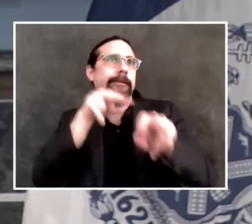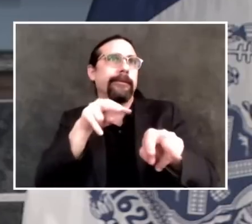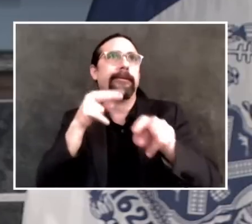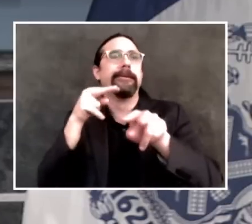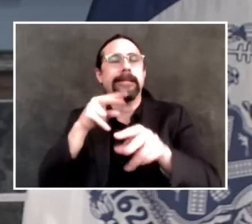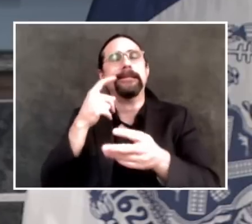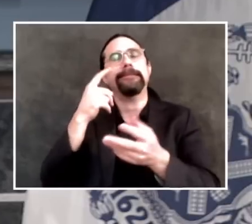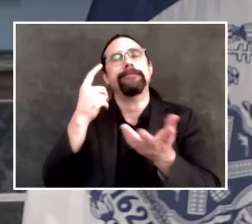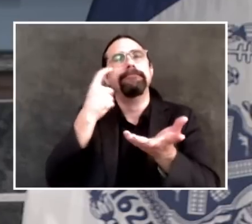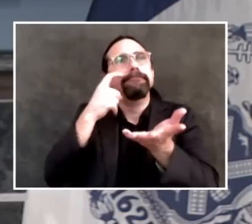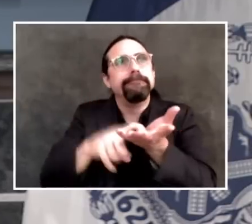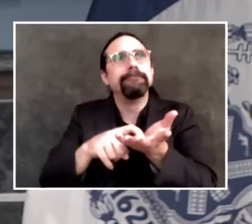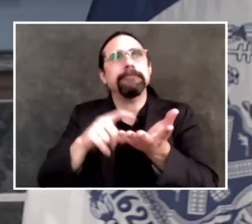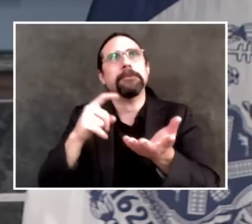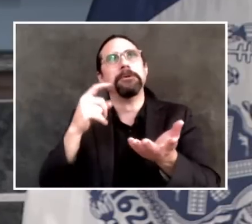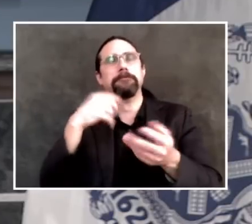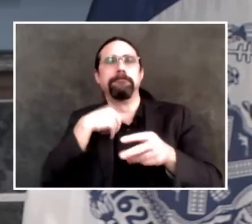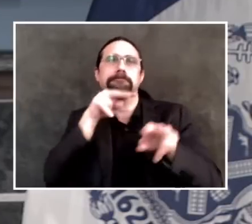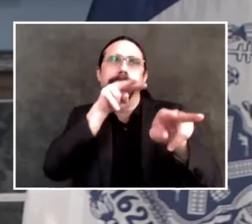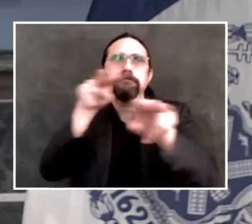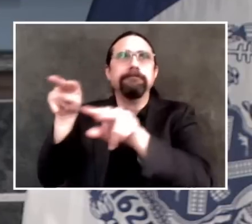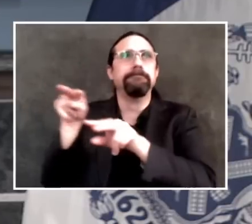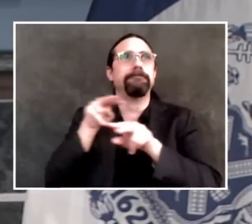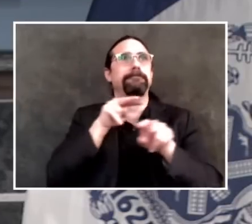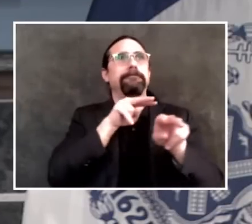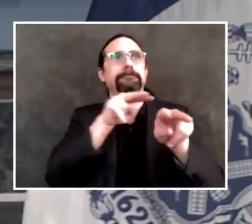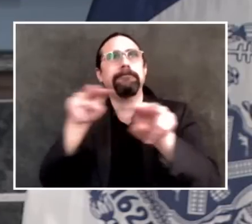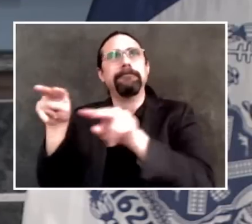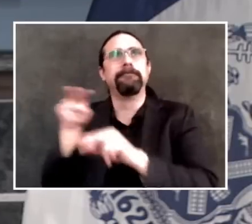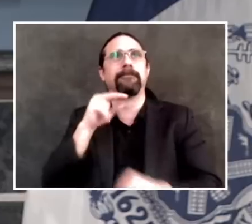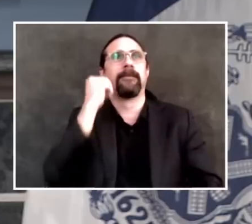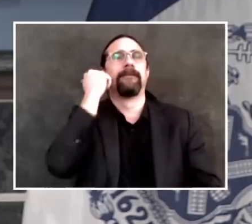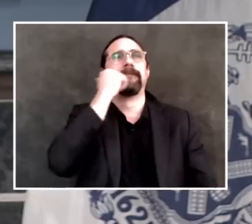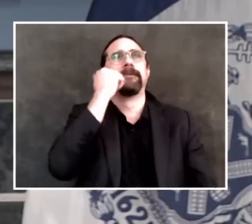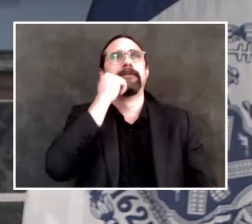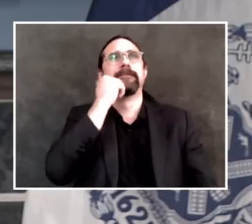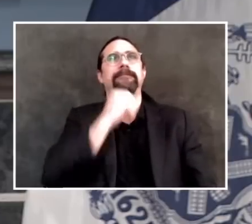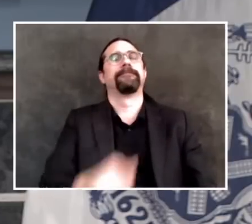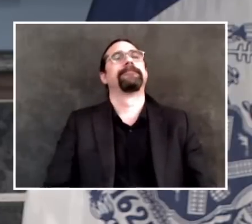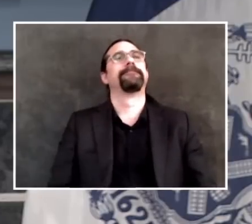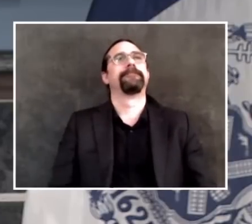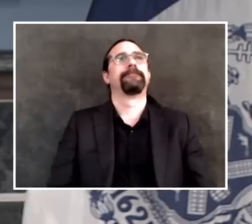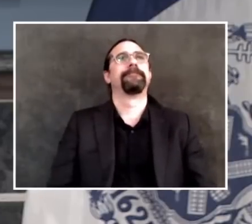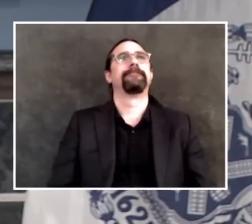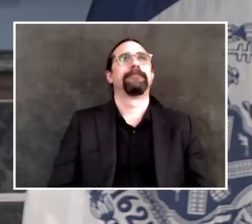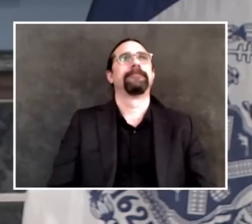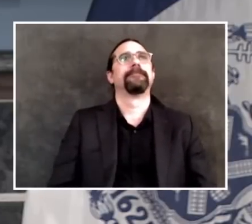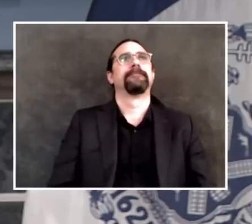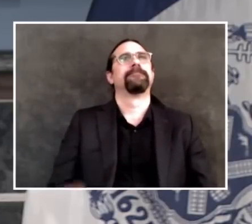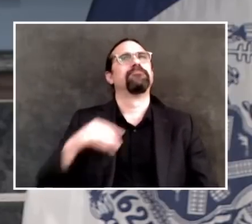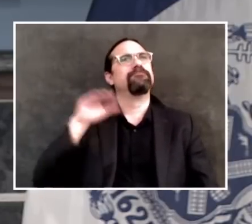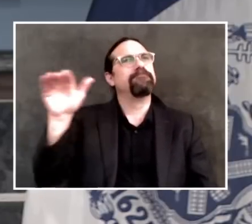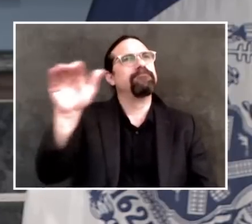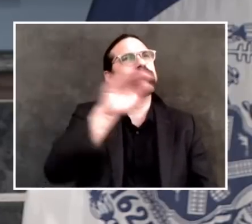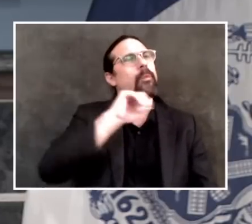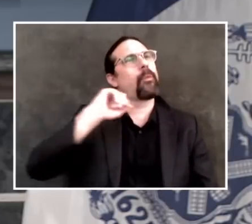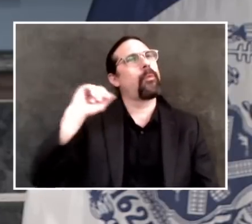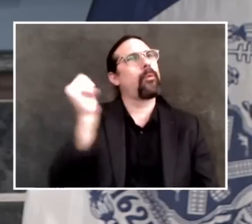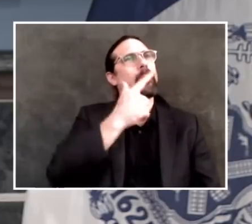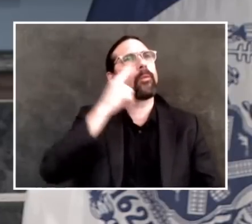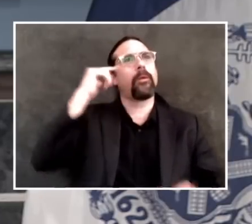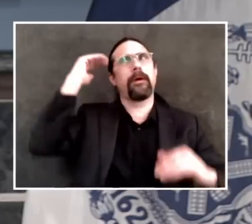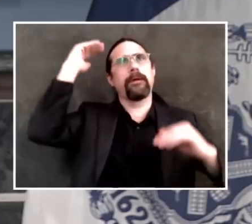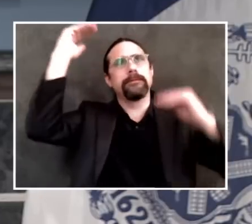that all the adults in the lives of our young people have to remind them constantly to follow the rules, and that our